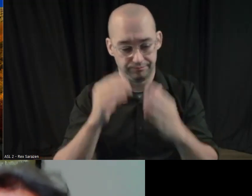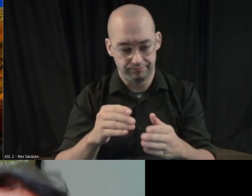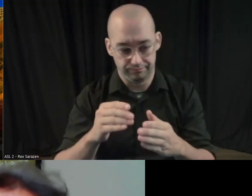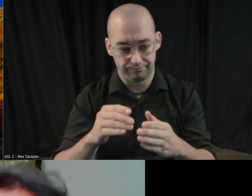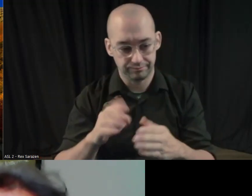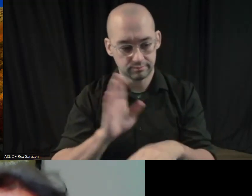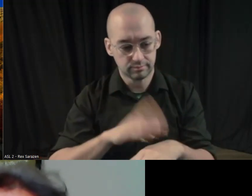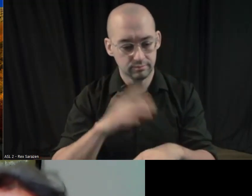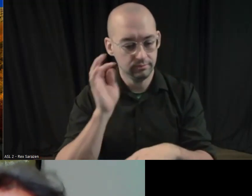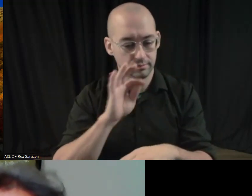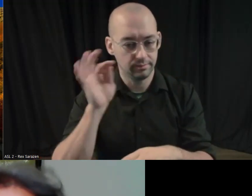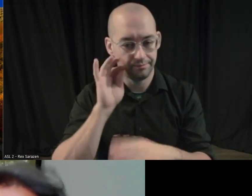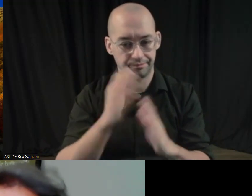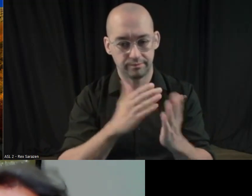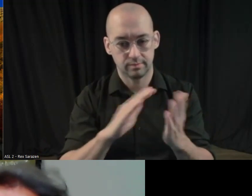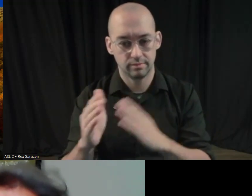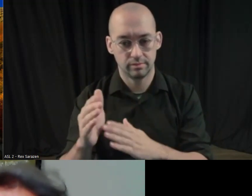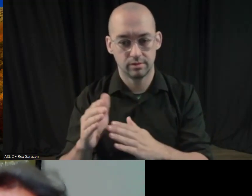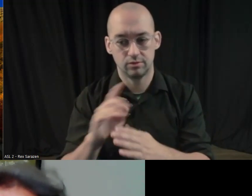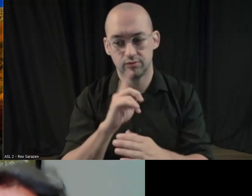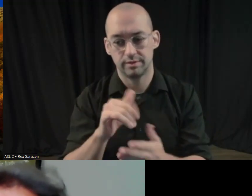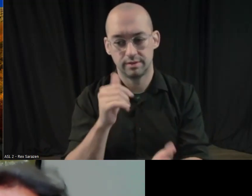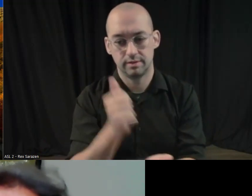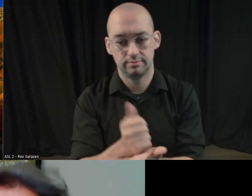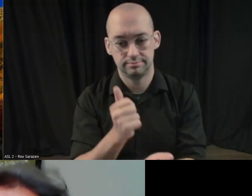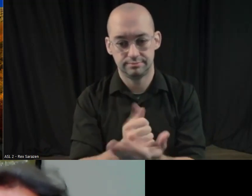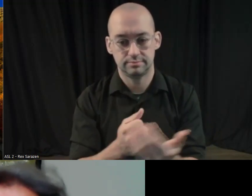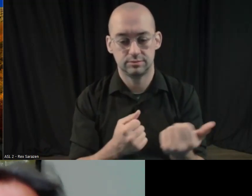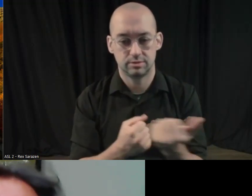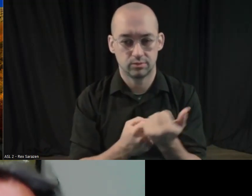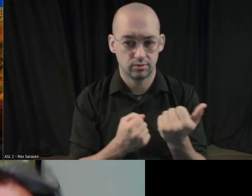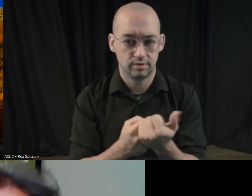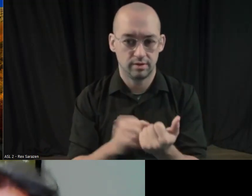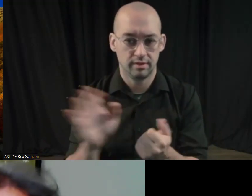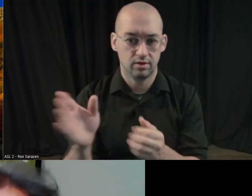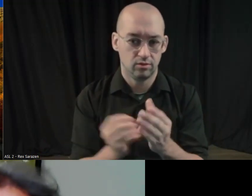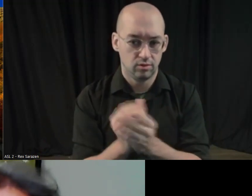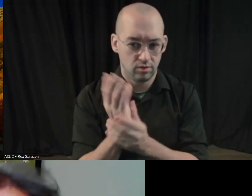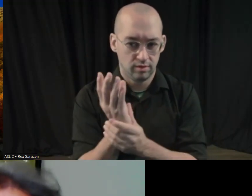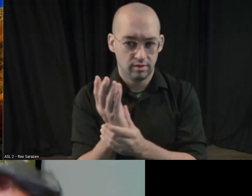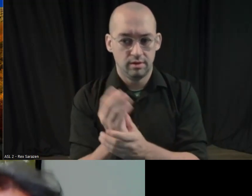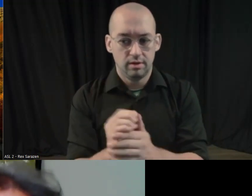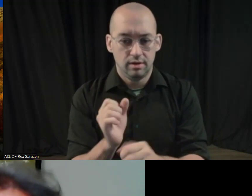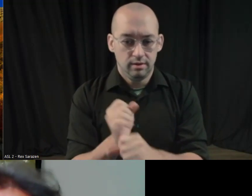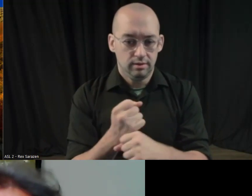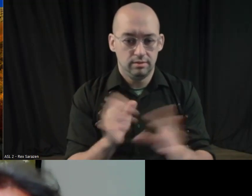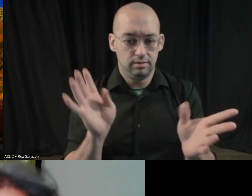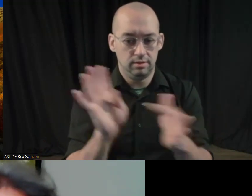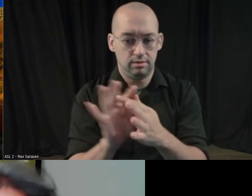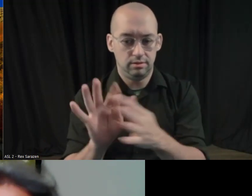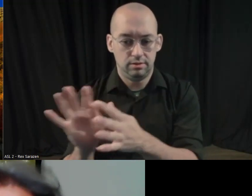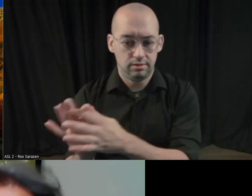tribal communities will really help support their growth and making connections